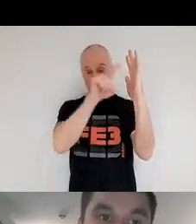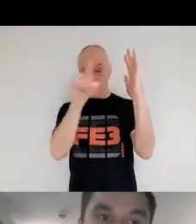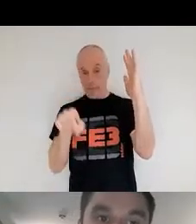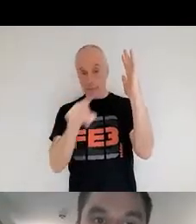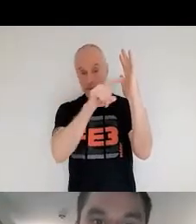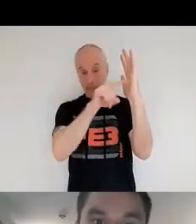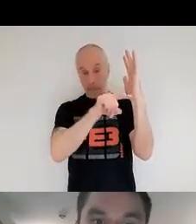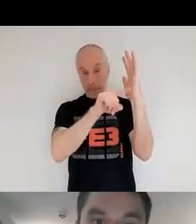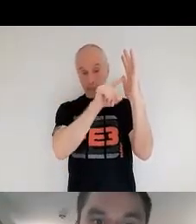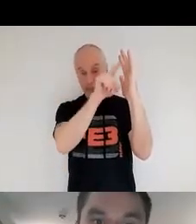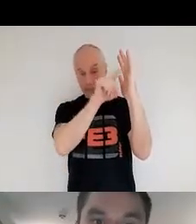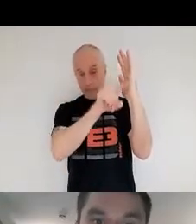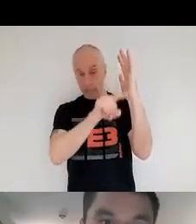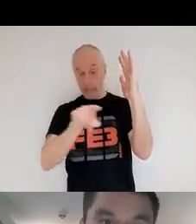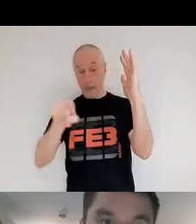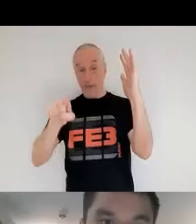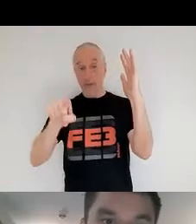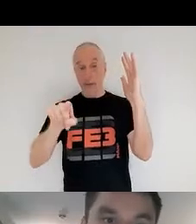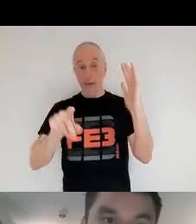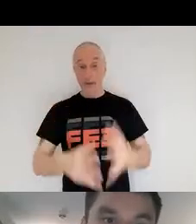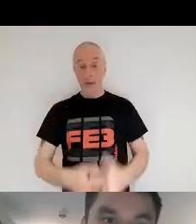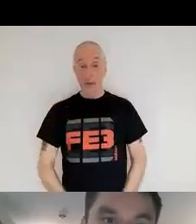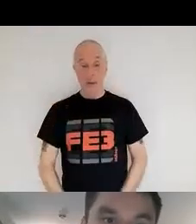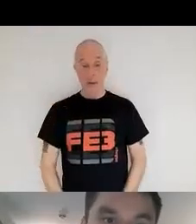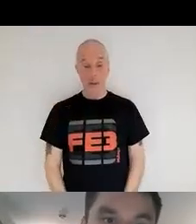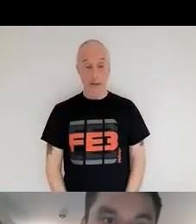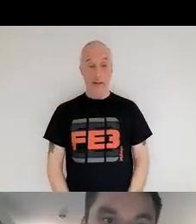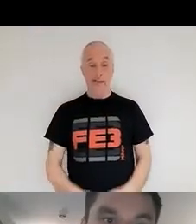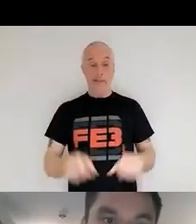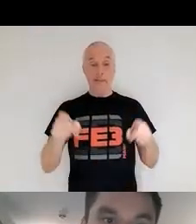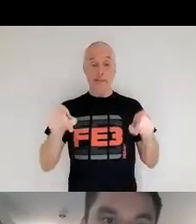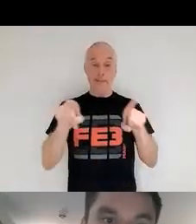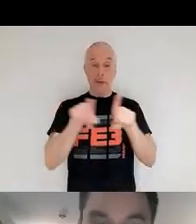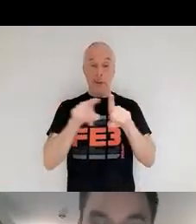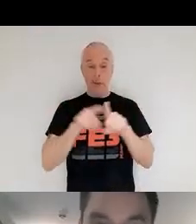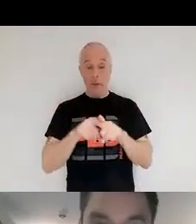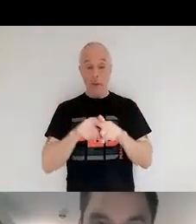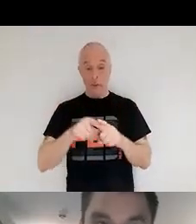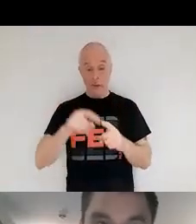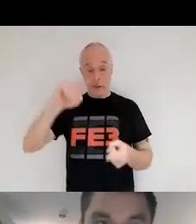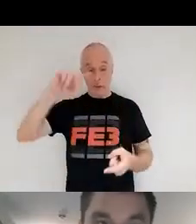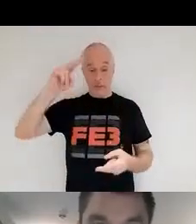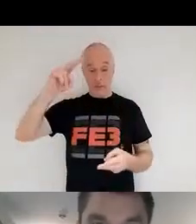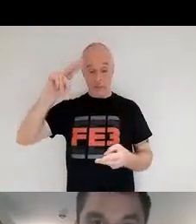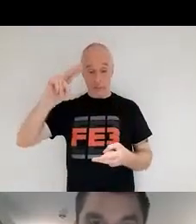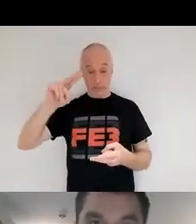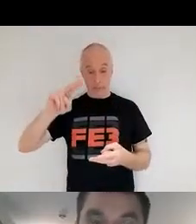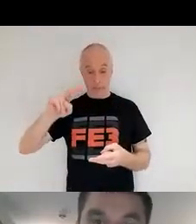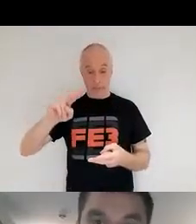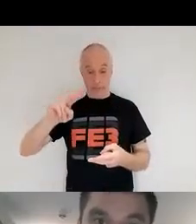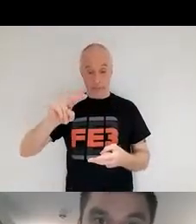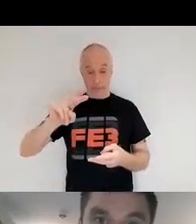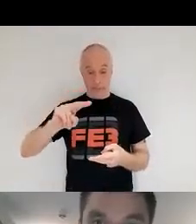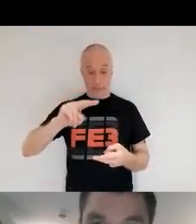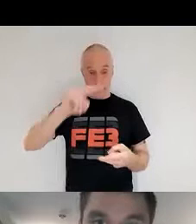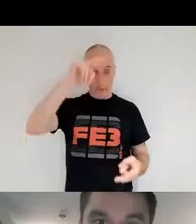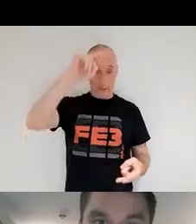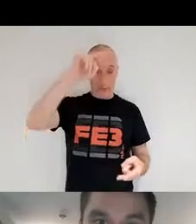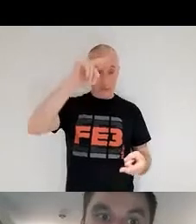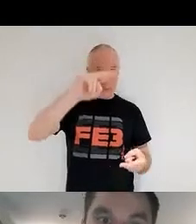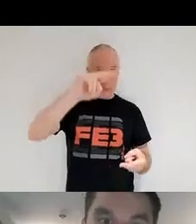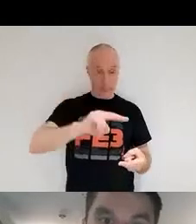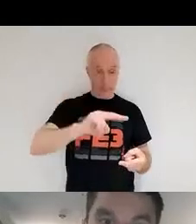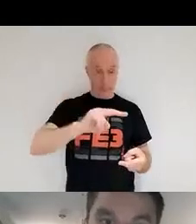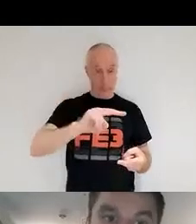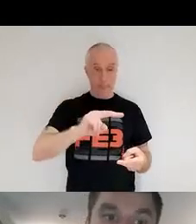And then on the y-axis is the reduction in carbon monoxide production that we saw at the same aeration with